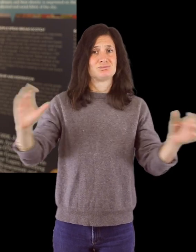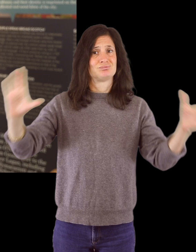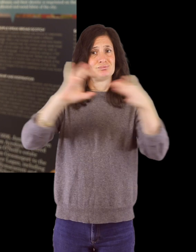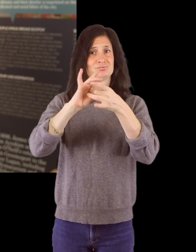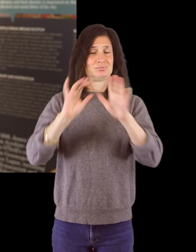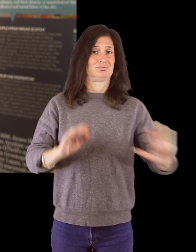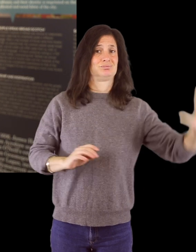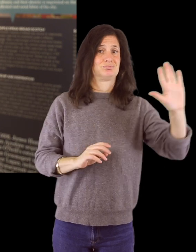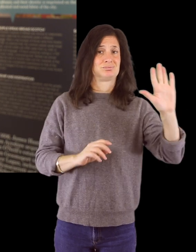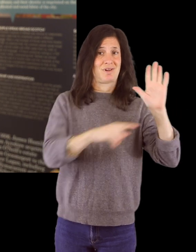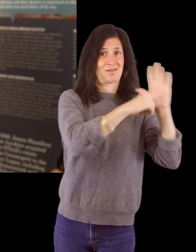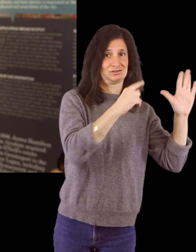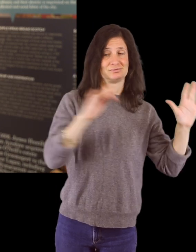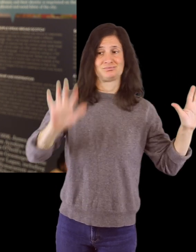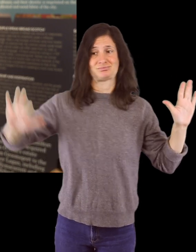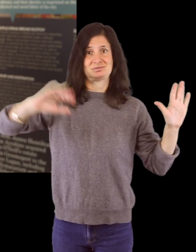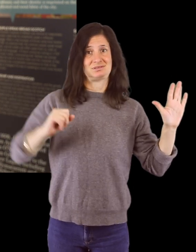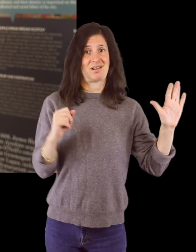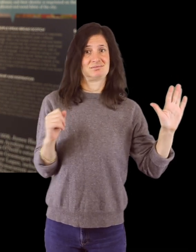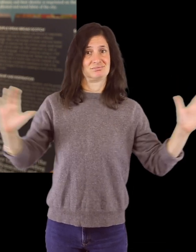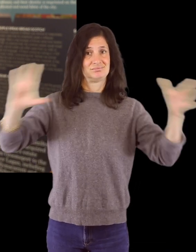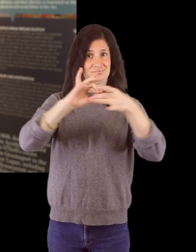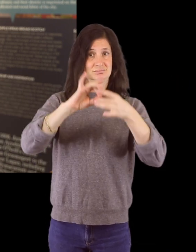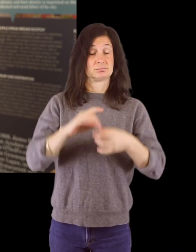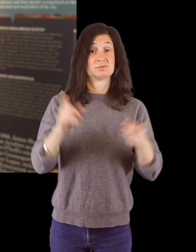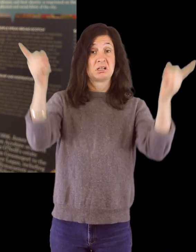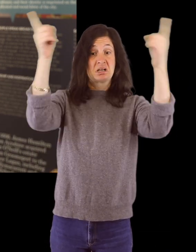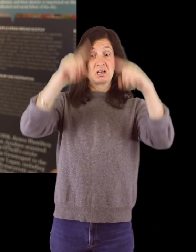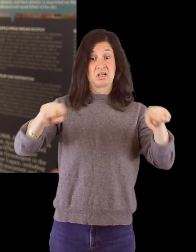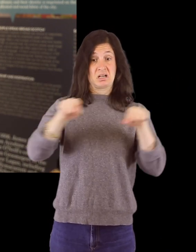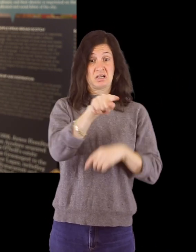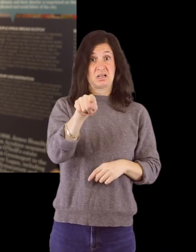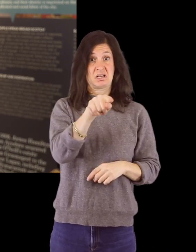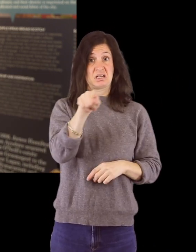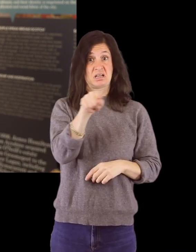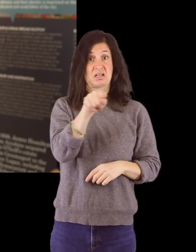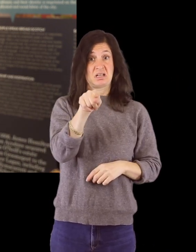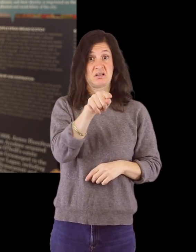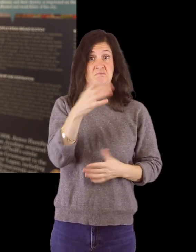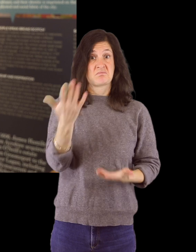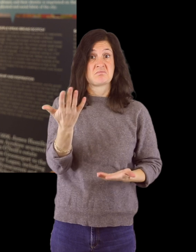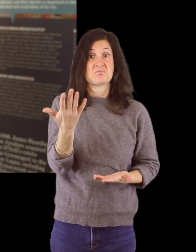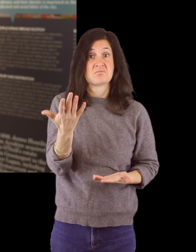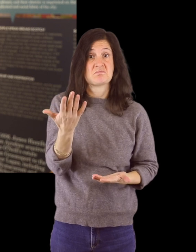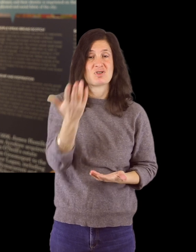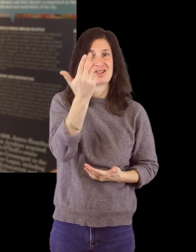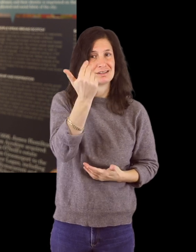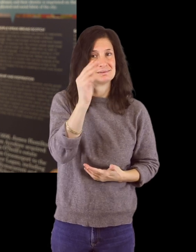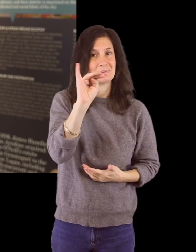linguistic connections between the province of Ulster and Scotland. At their closest point, Scotland and Ulster are separated